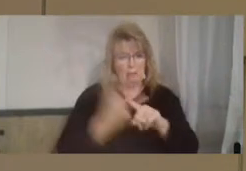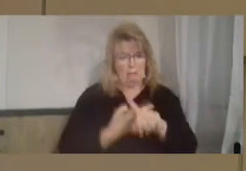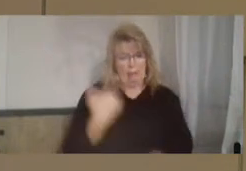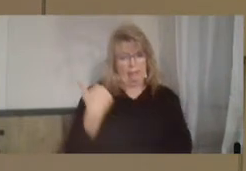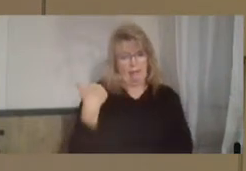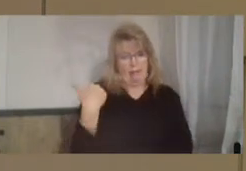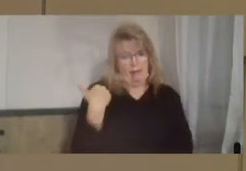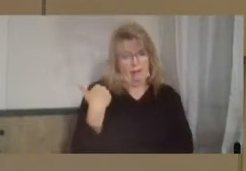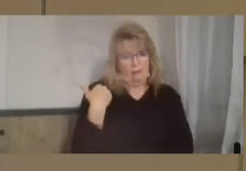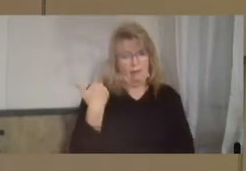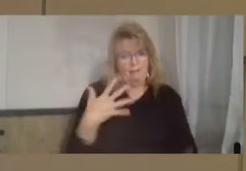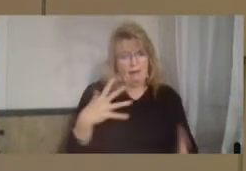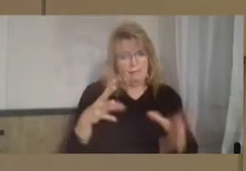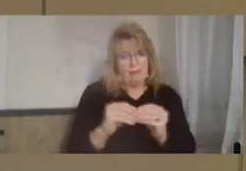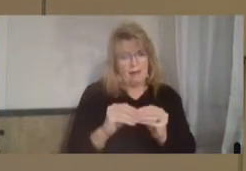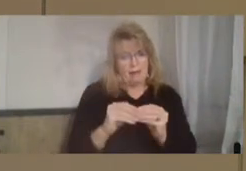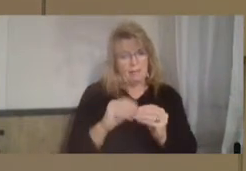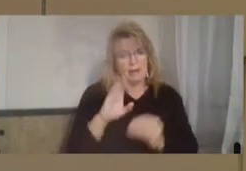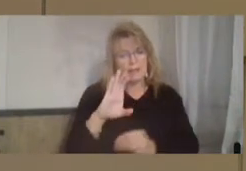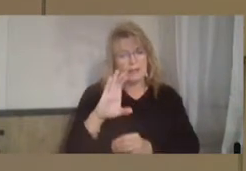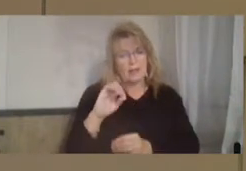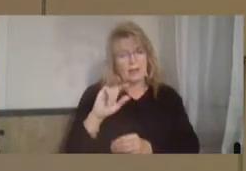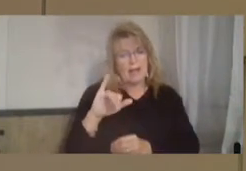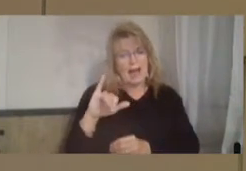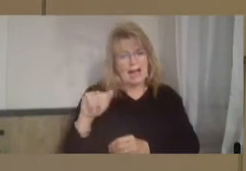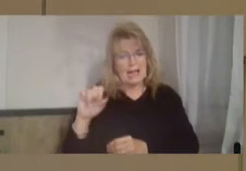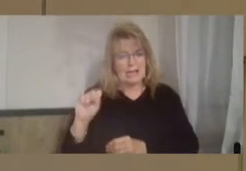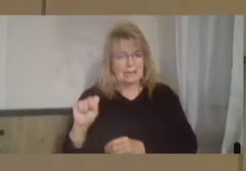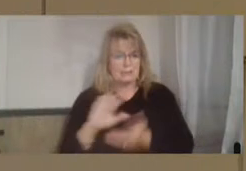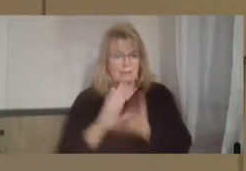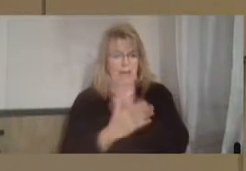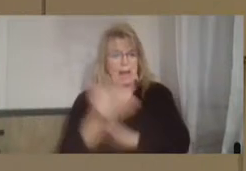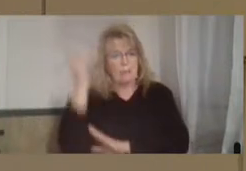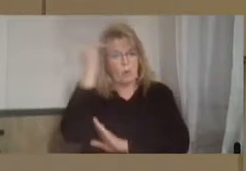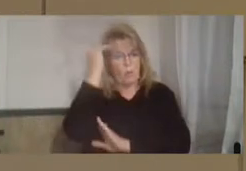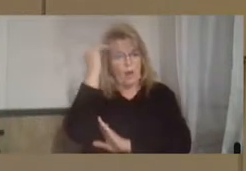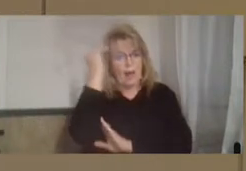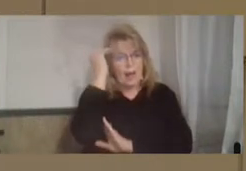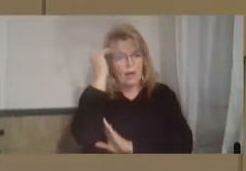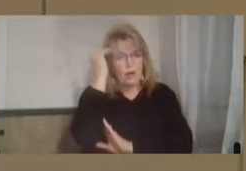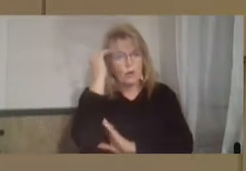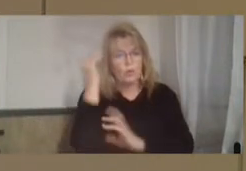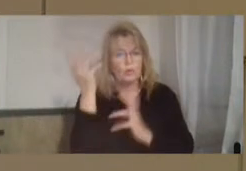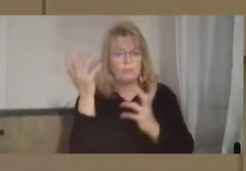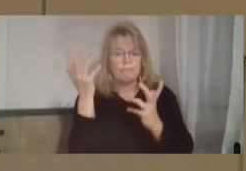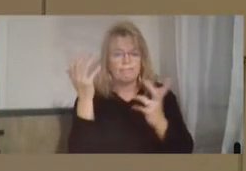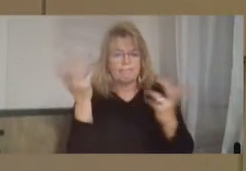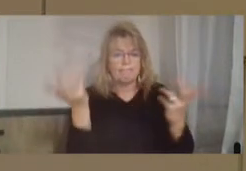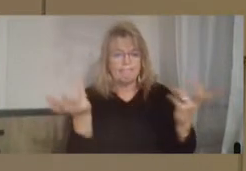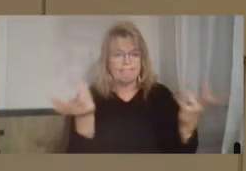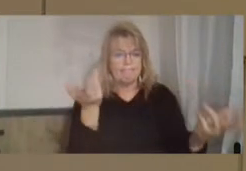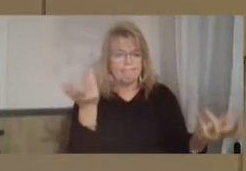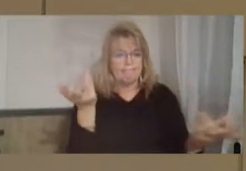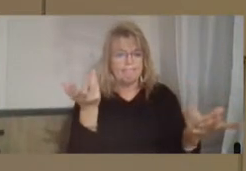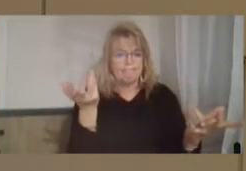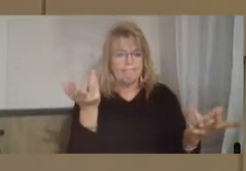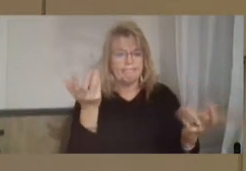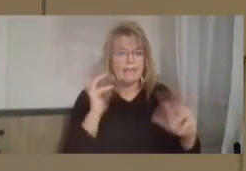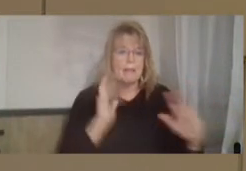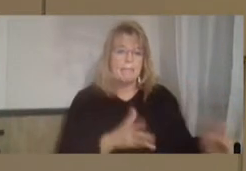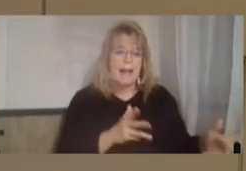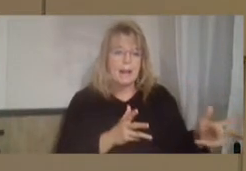after a meeting where Ms. Colias became aware of, the abandonment